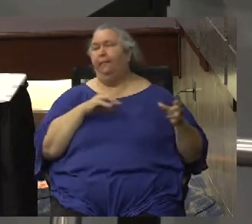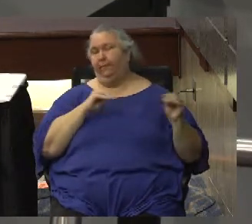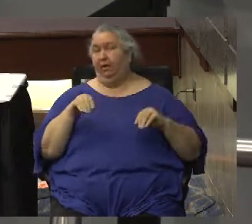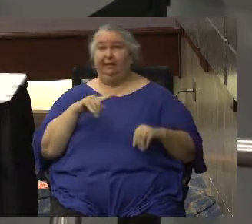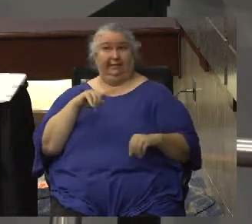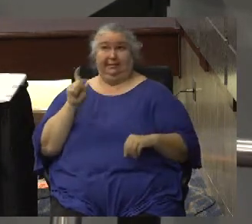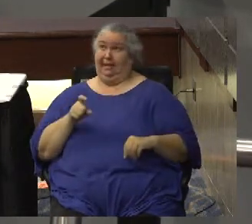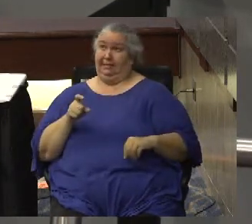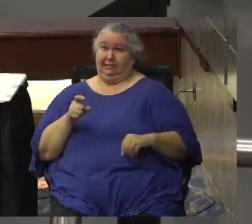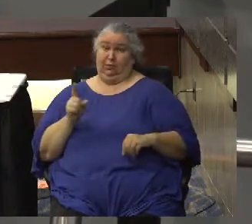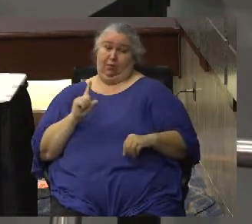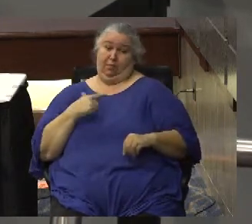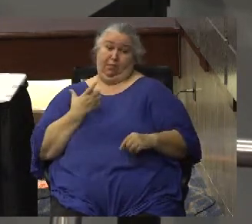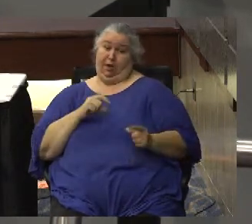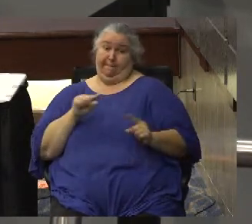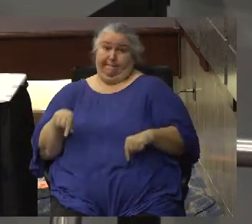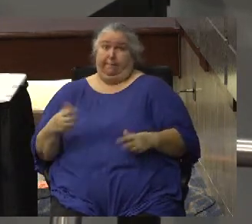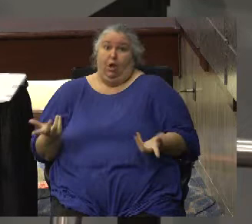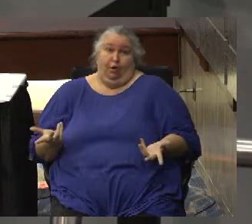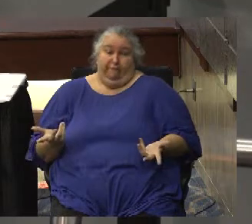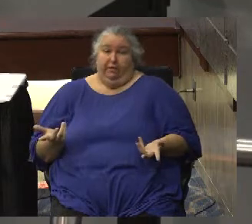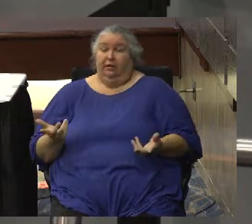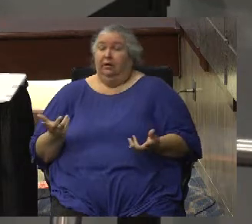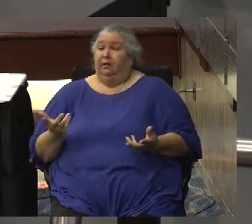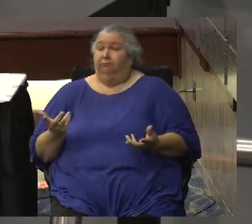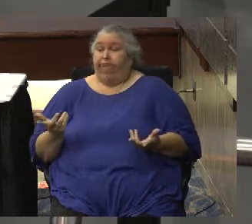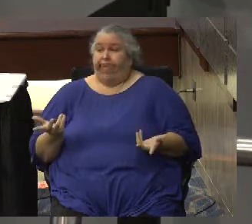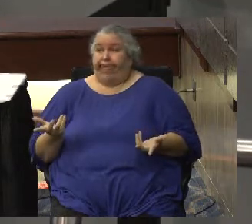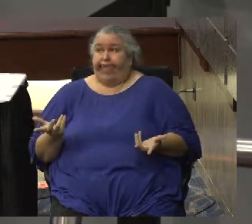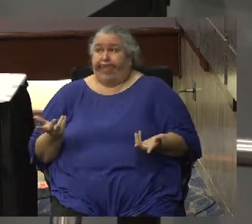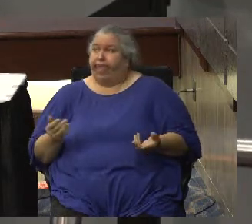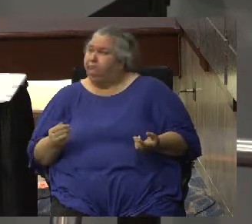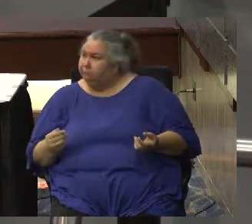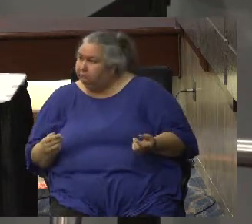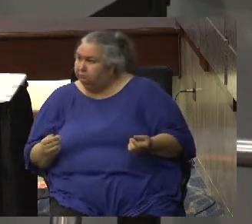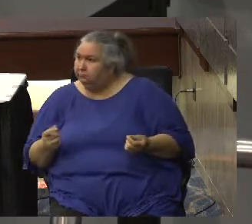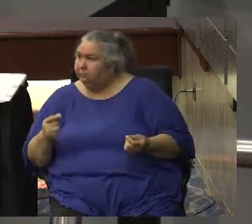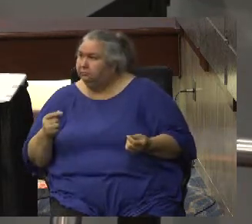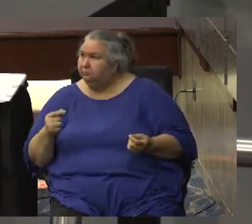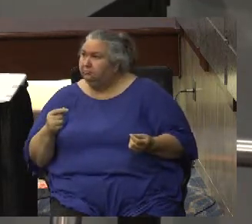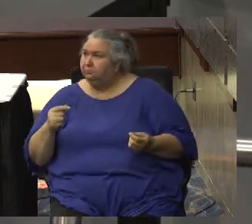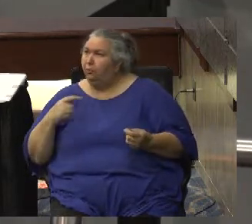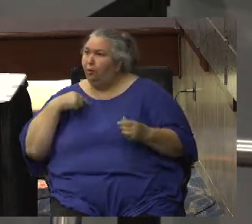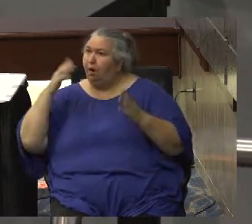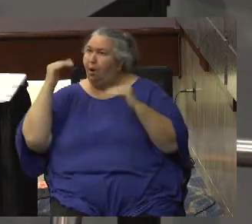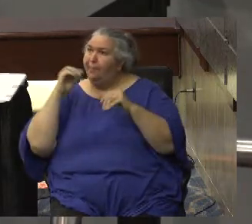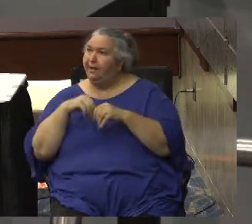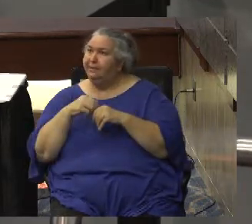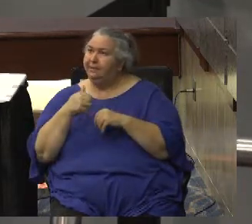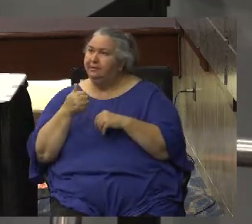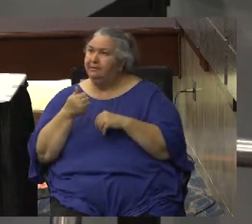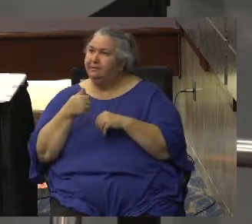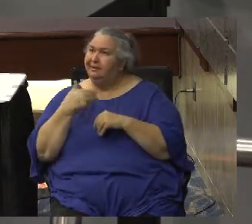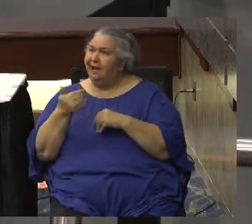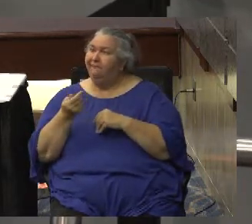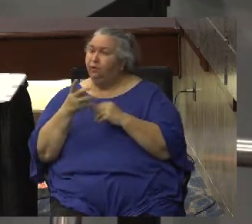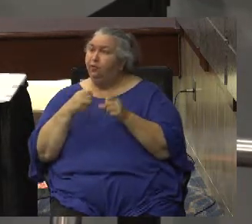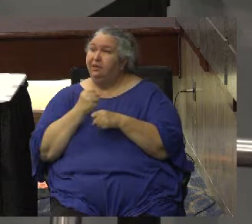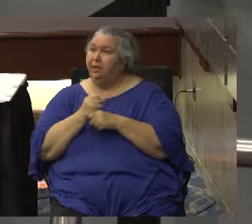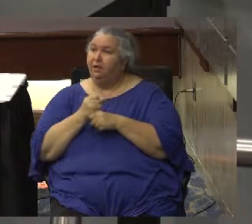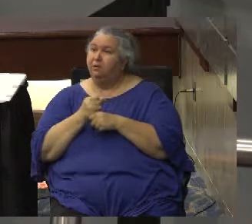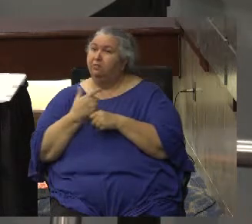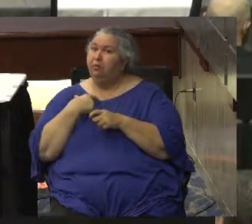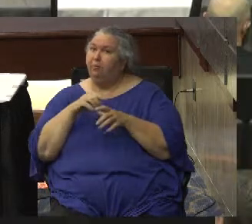the place where we want to go. It's more our style, more our speed. But yeah, we're hoping in the next couple of years.